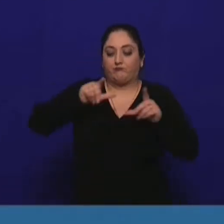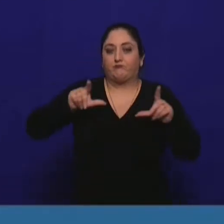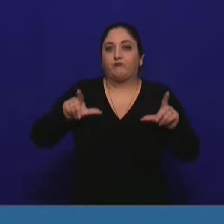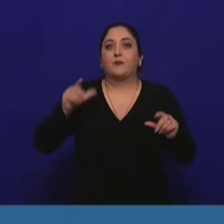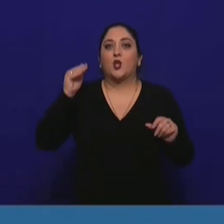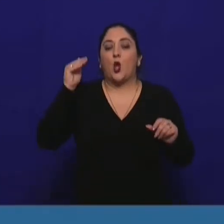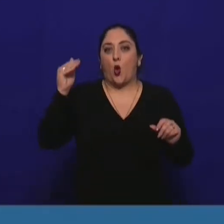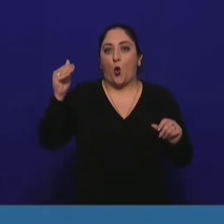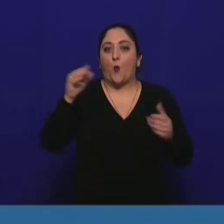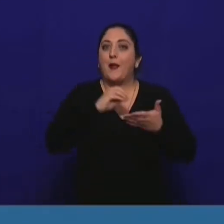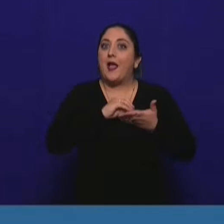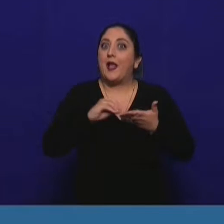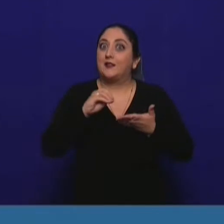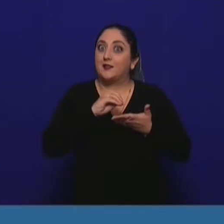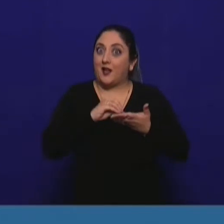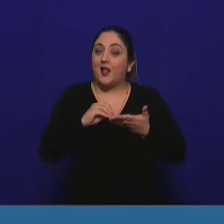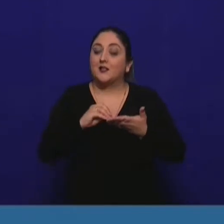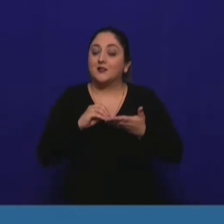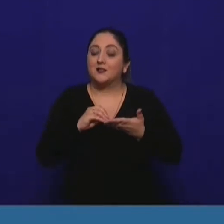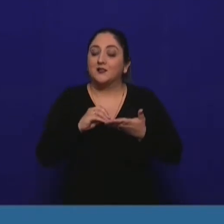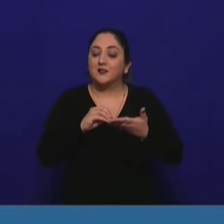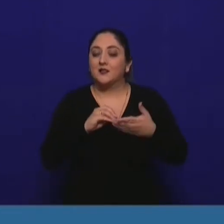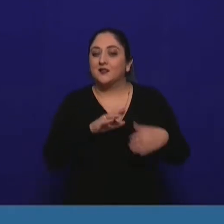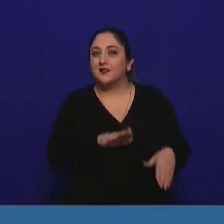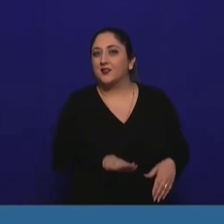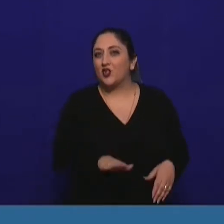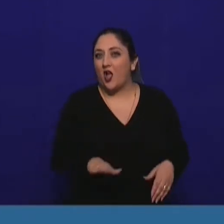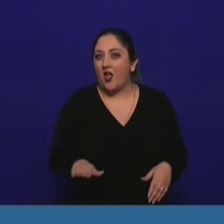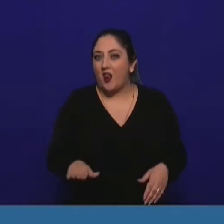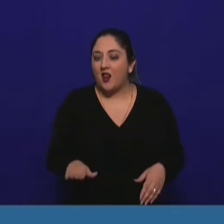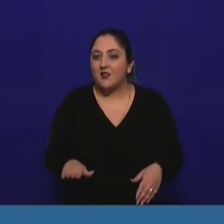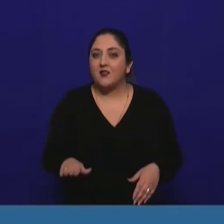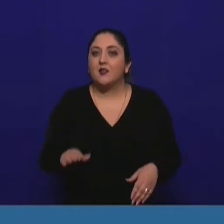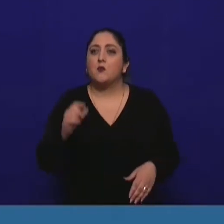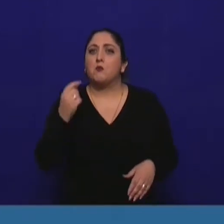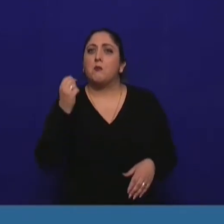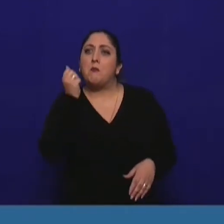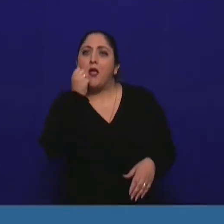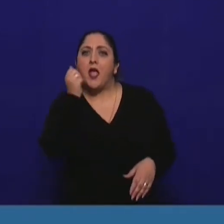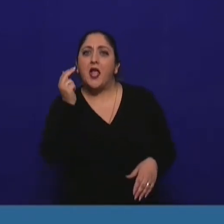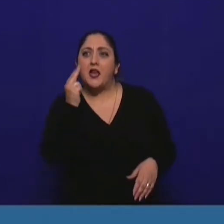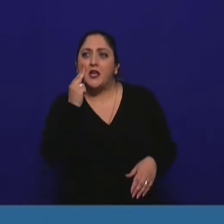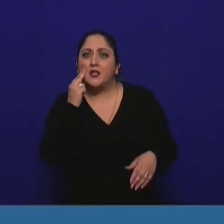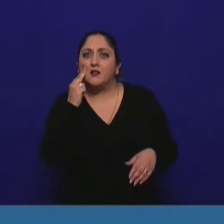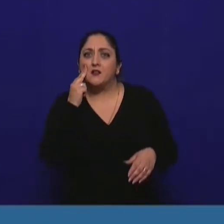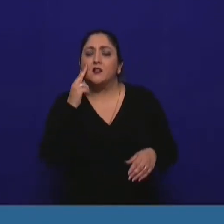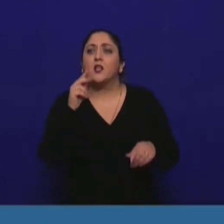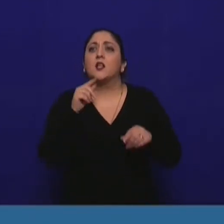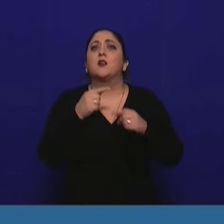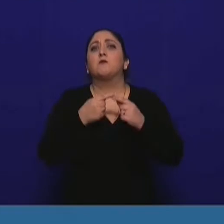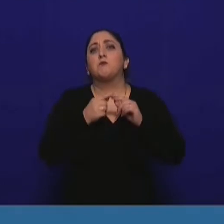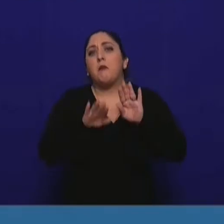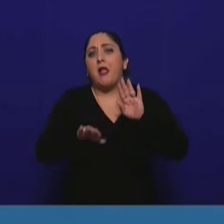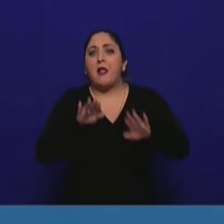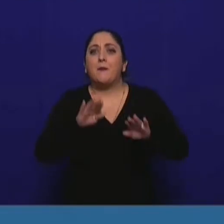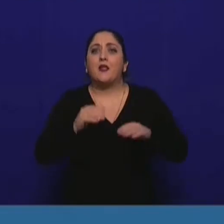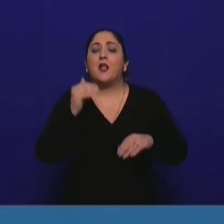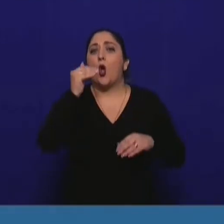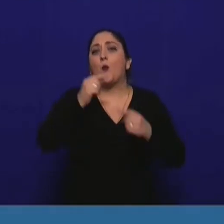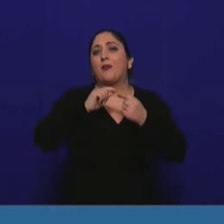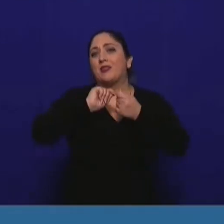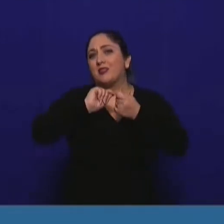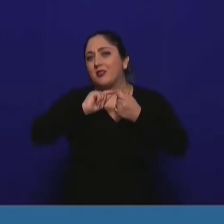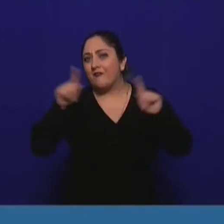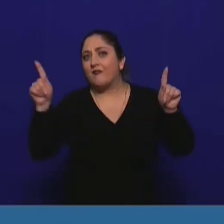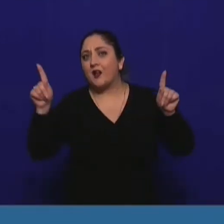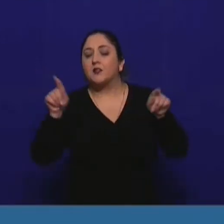home at the address that we have of the child. If one of the parents does not live within the same household, it is important to communicate with